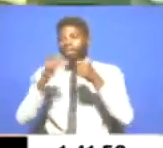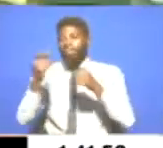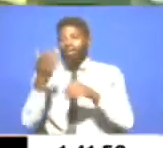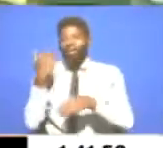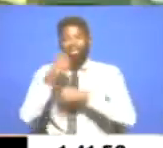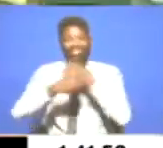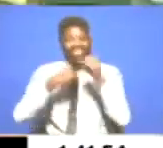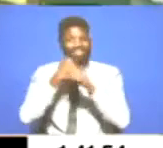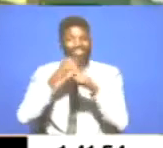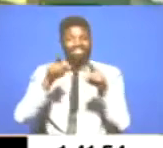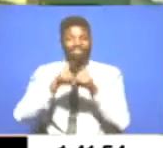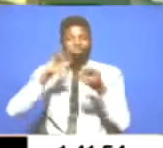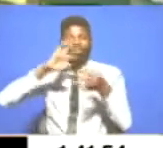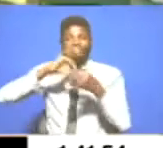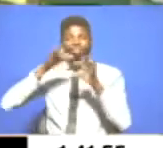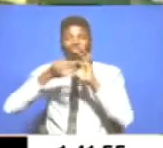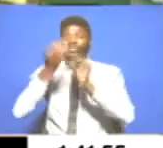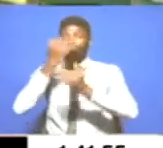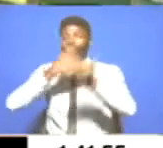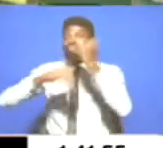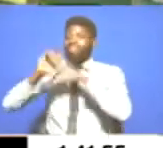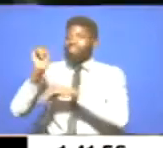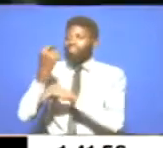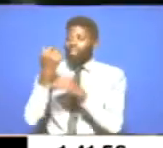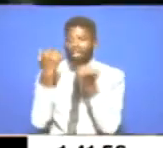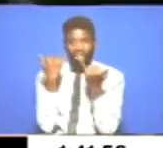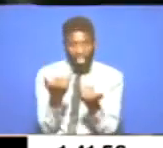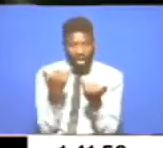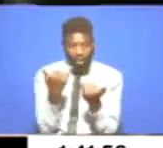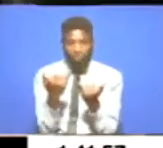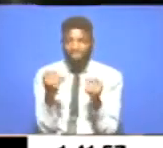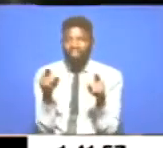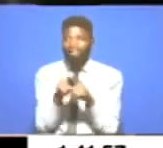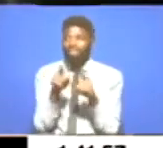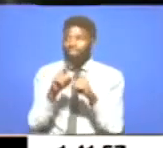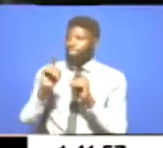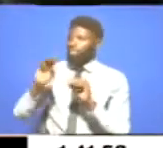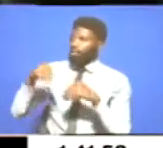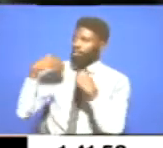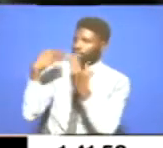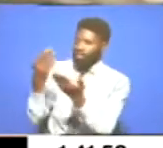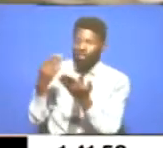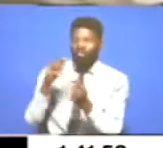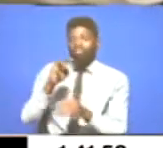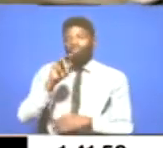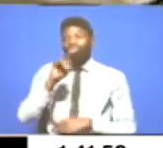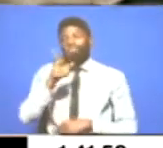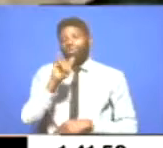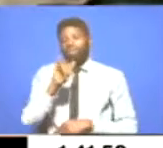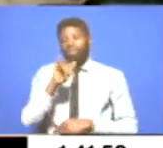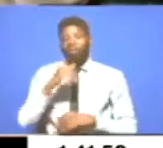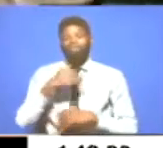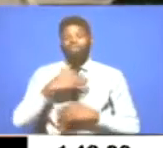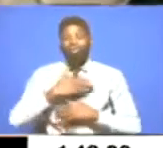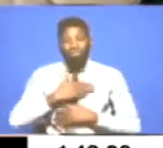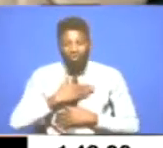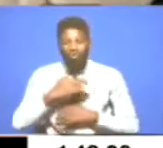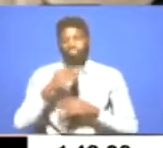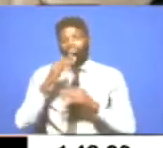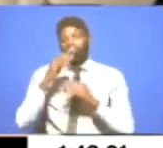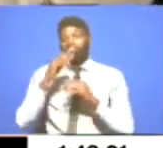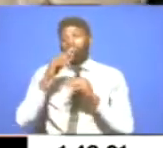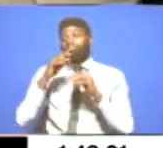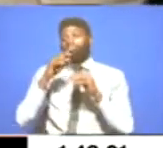Cooperative University of Kenya has now conferred Muriuki with an honorary Doctorate of Humane Letters. Cooperative Bank currently